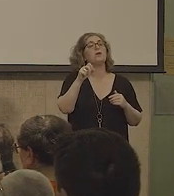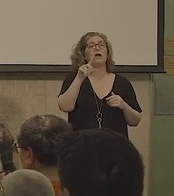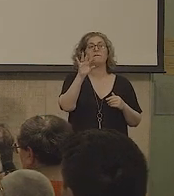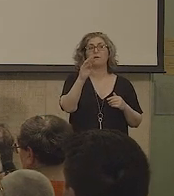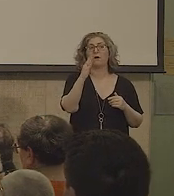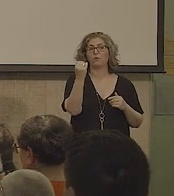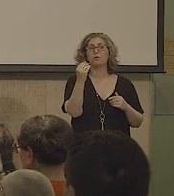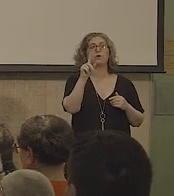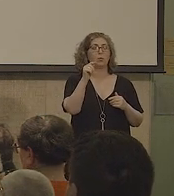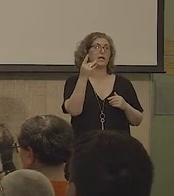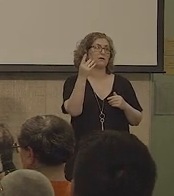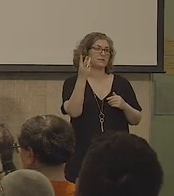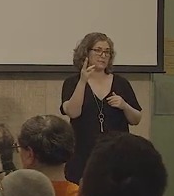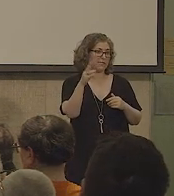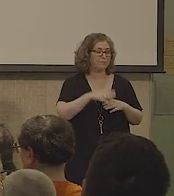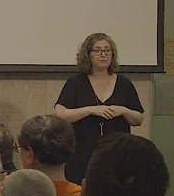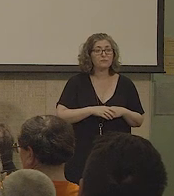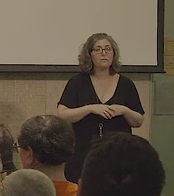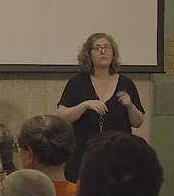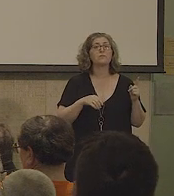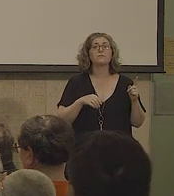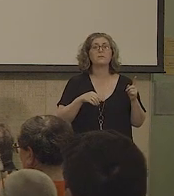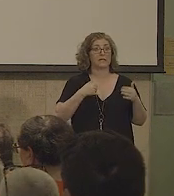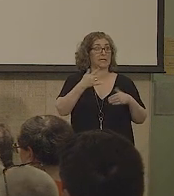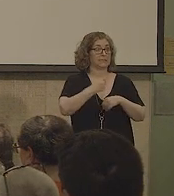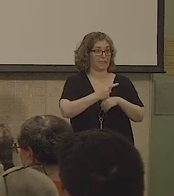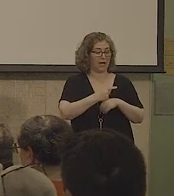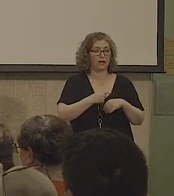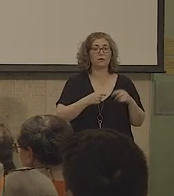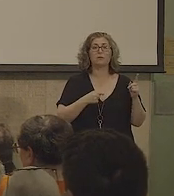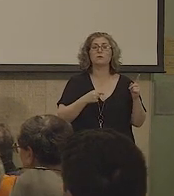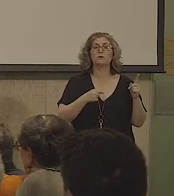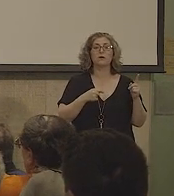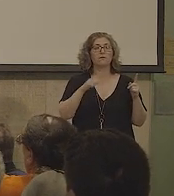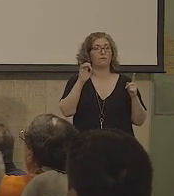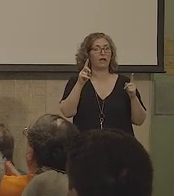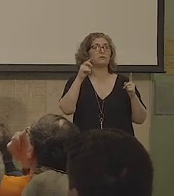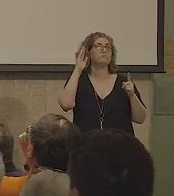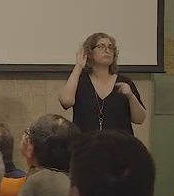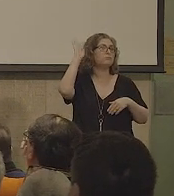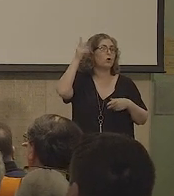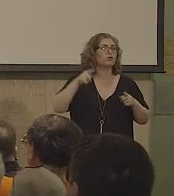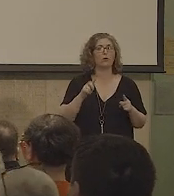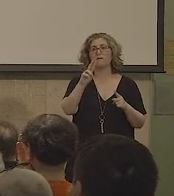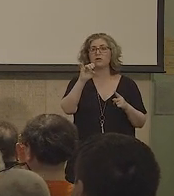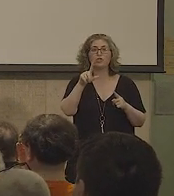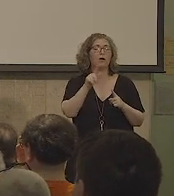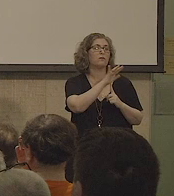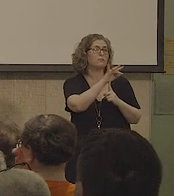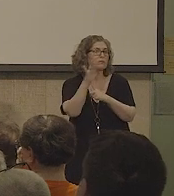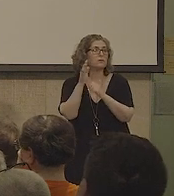2018. The next day, Fred spoke at a vigil and embarked on an entirely unplanned life